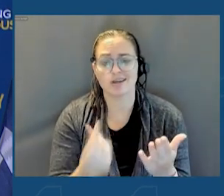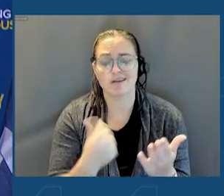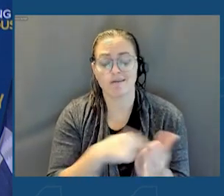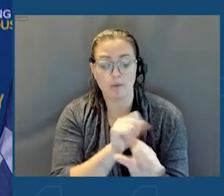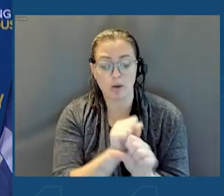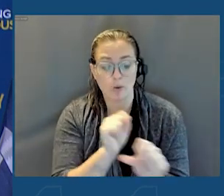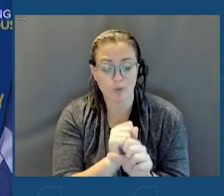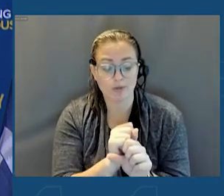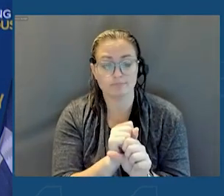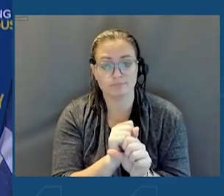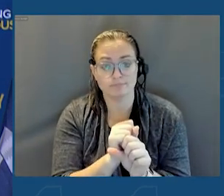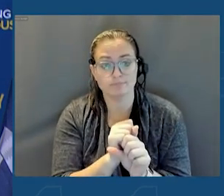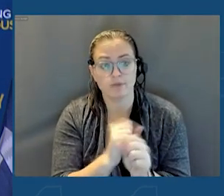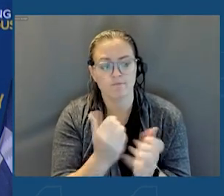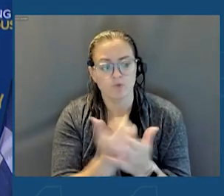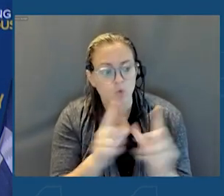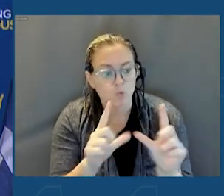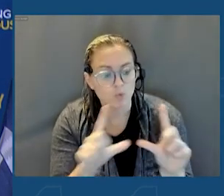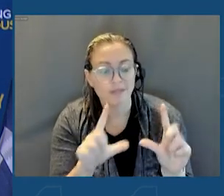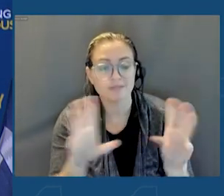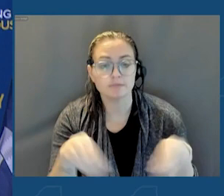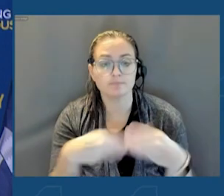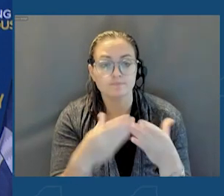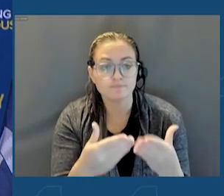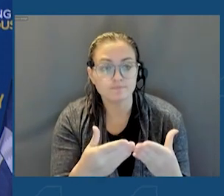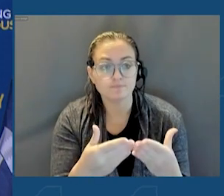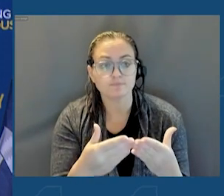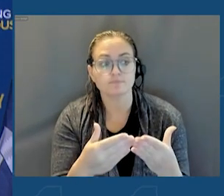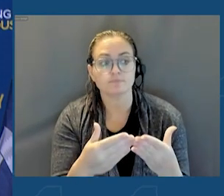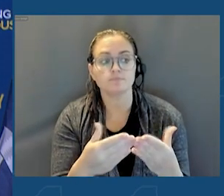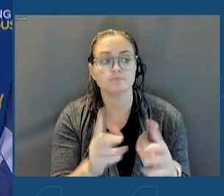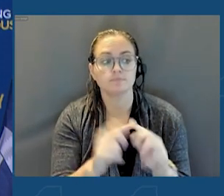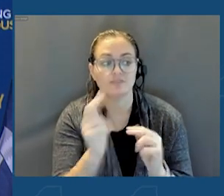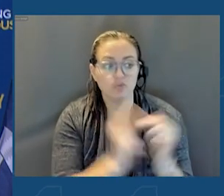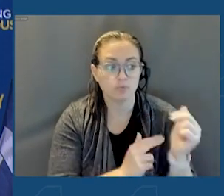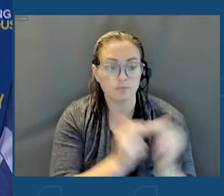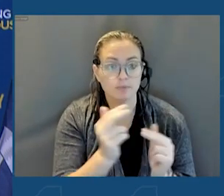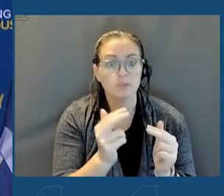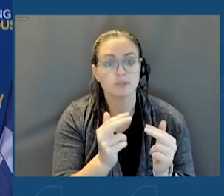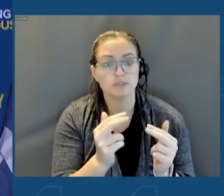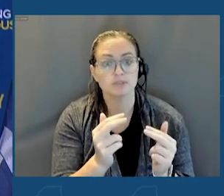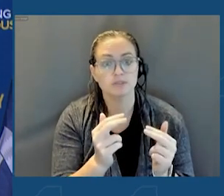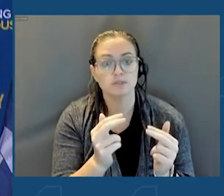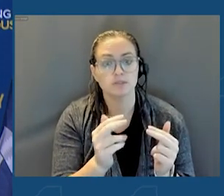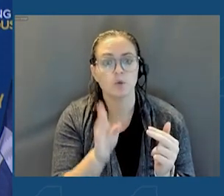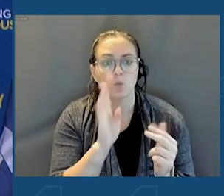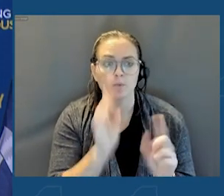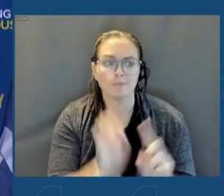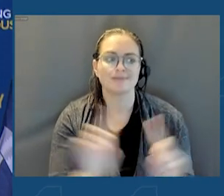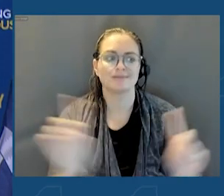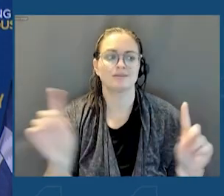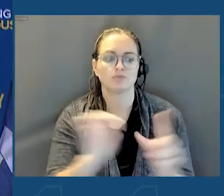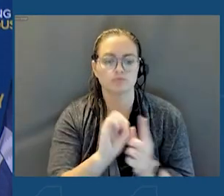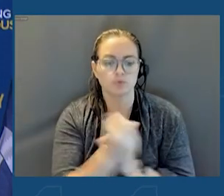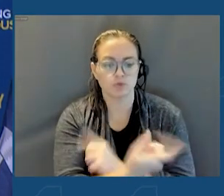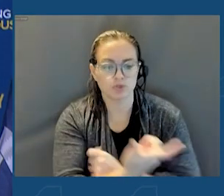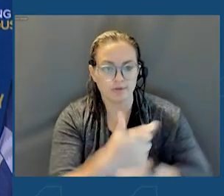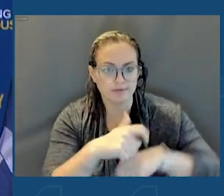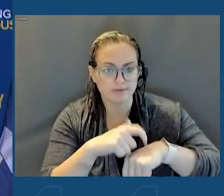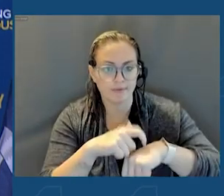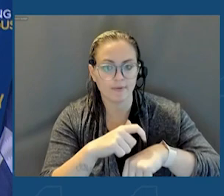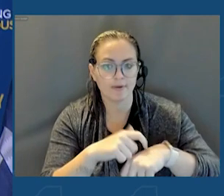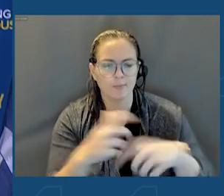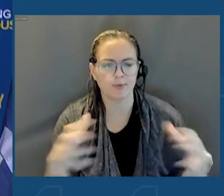get these new licenses issued and facilities stood up, that it'll be a different dynamic the next time we gather and talk